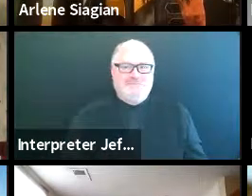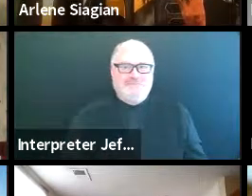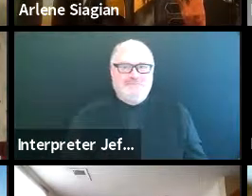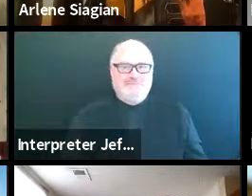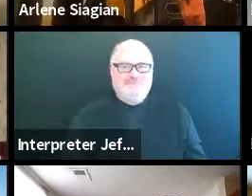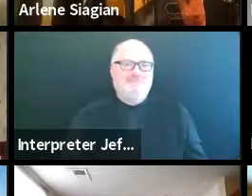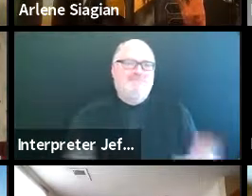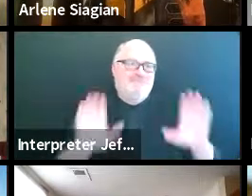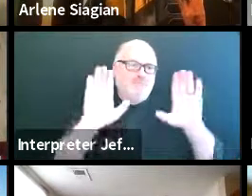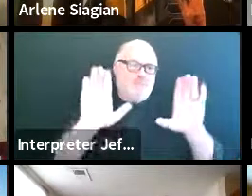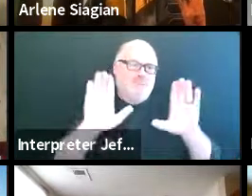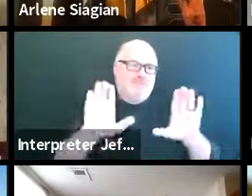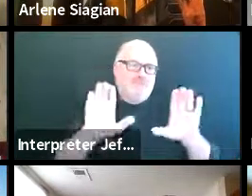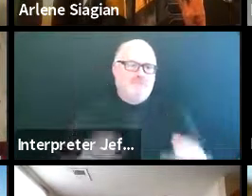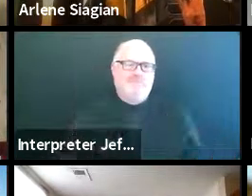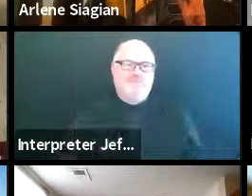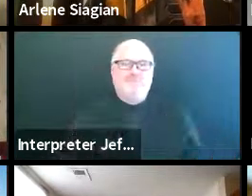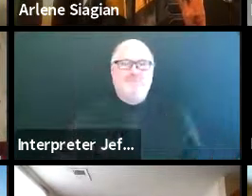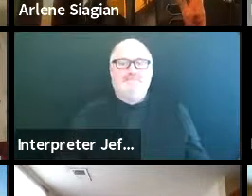Wonderful.